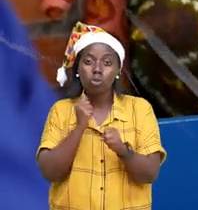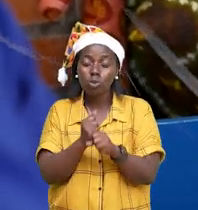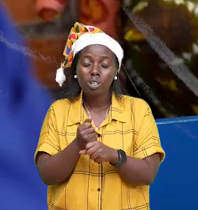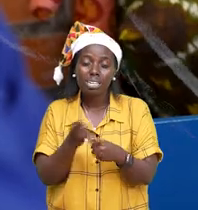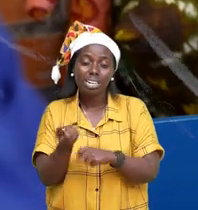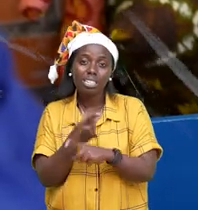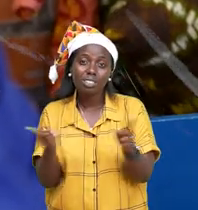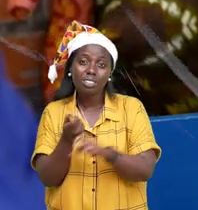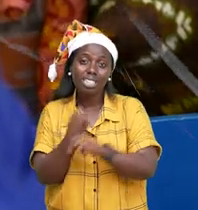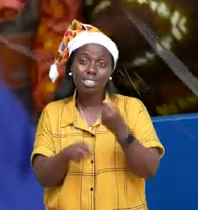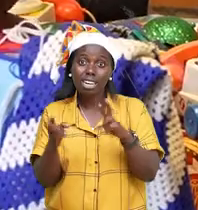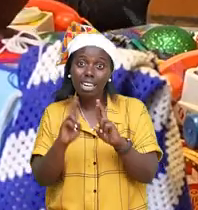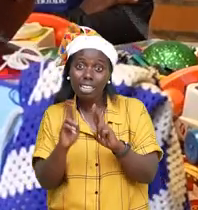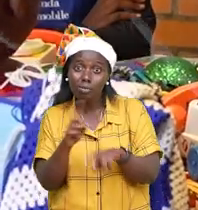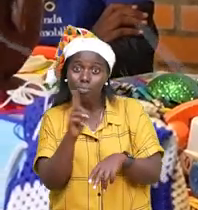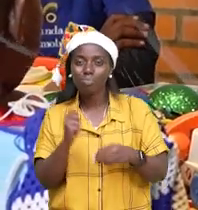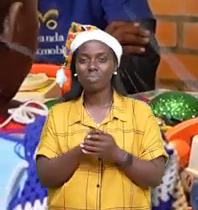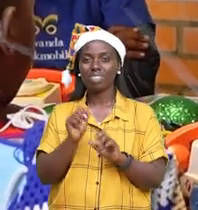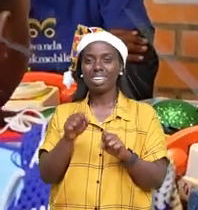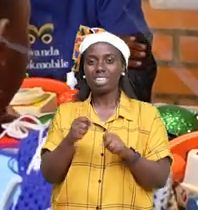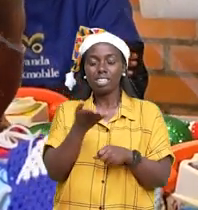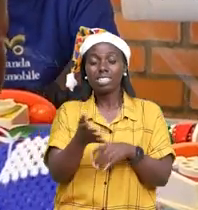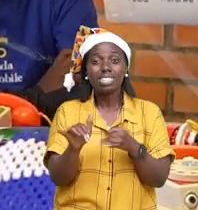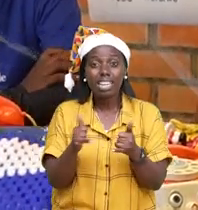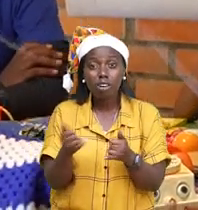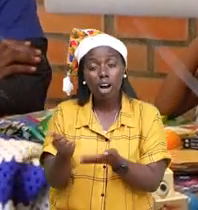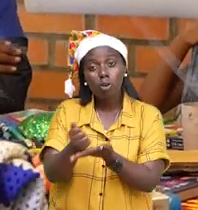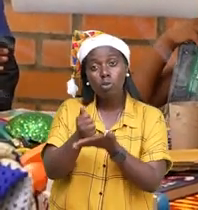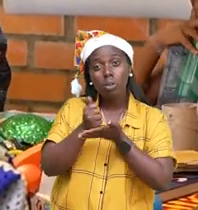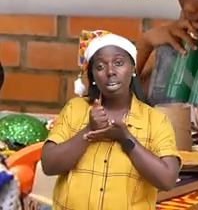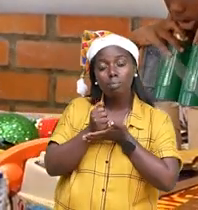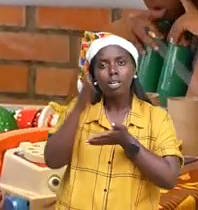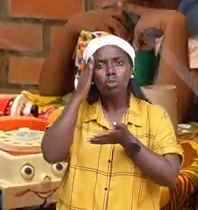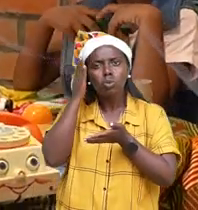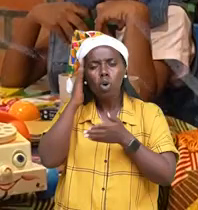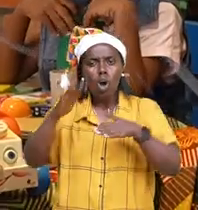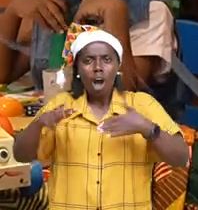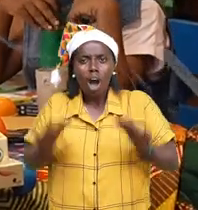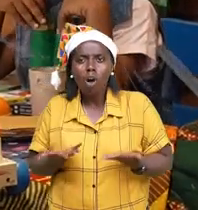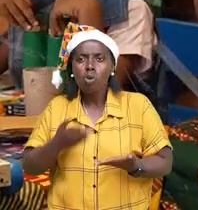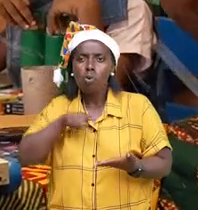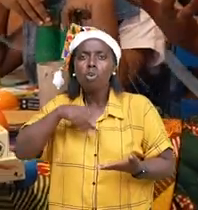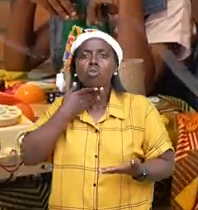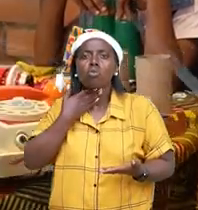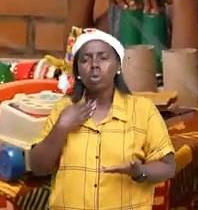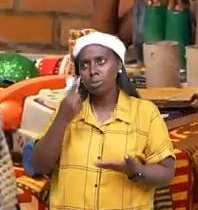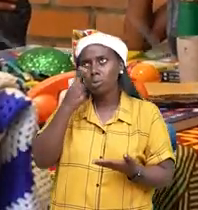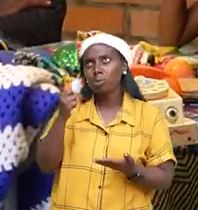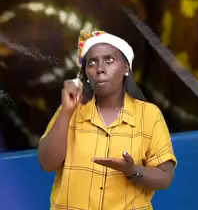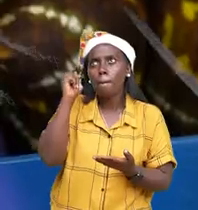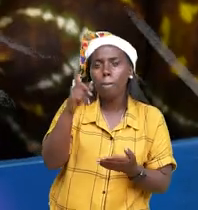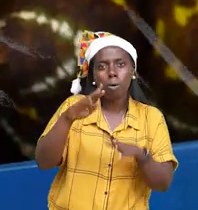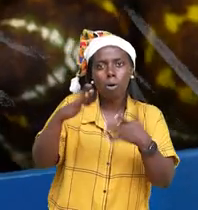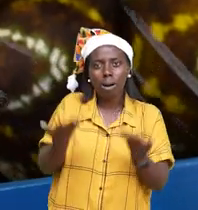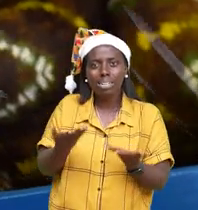coloring activities. Are you guys ready? Yes. These games are going to help us to know how we want our library to look